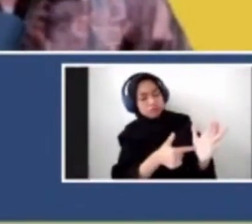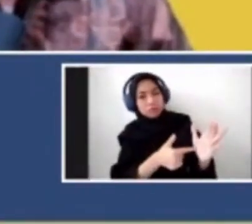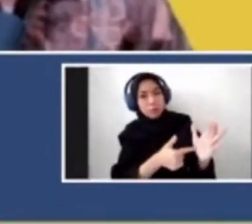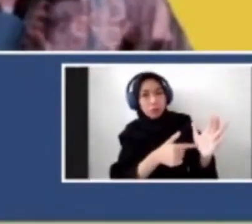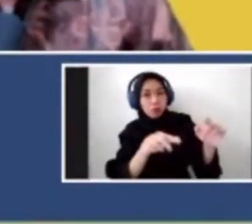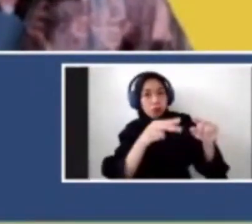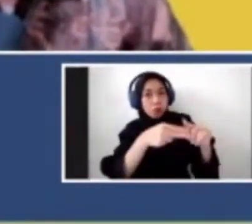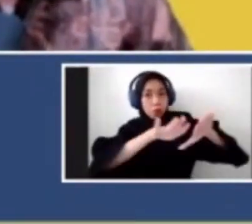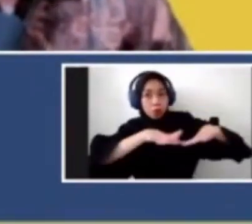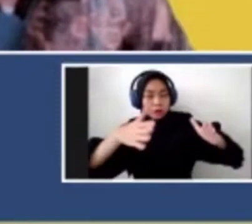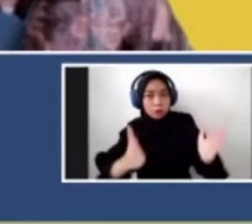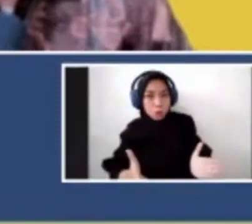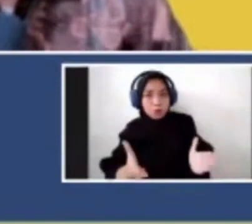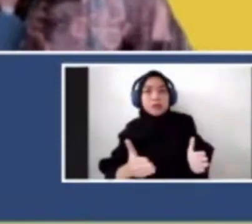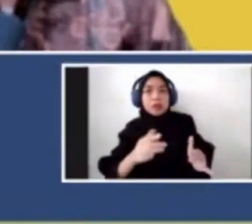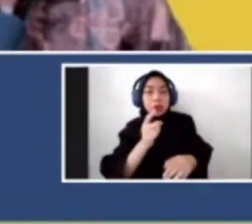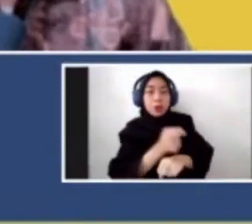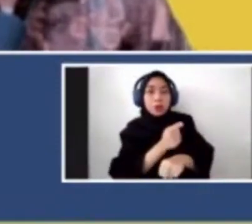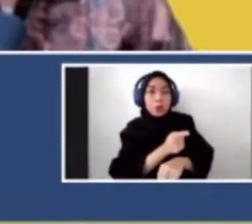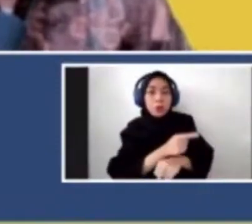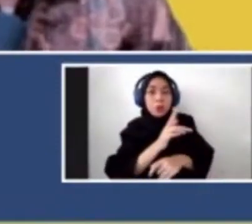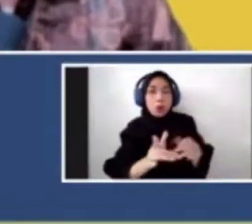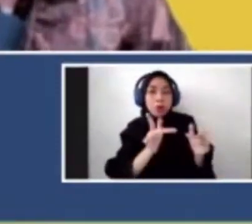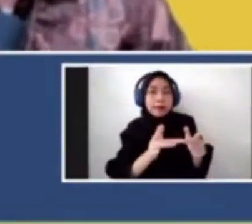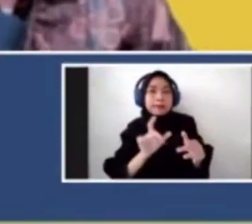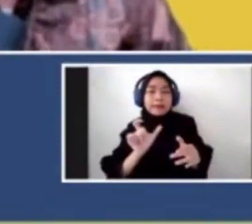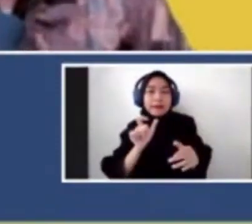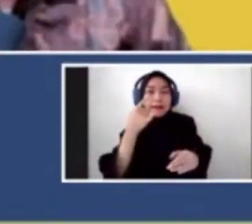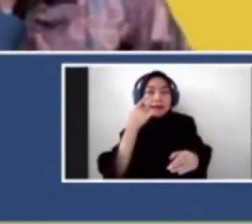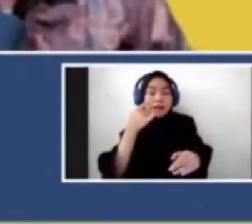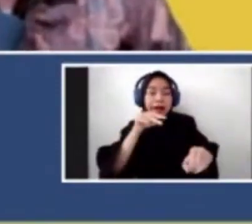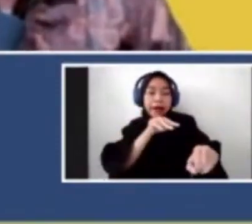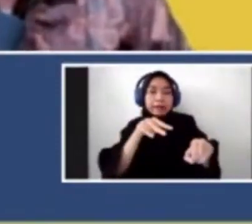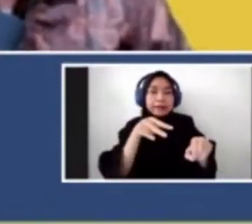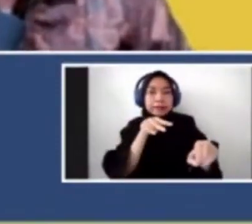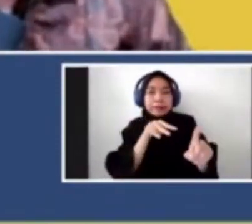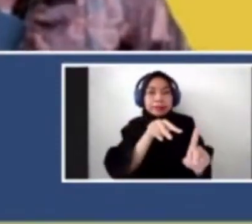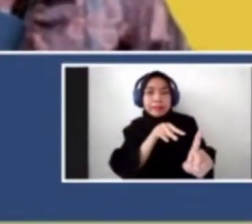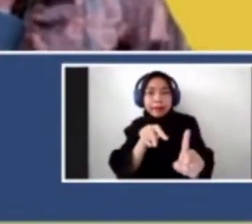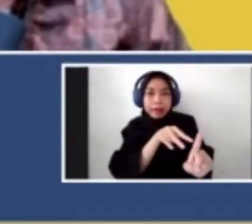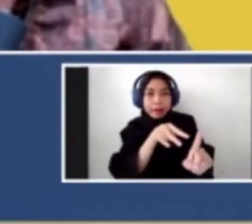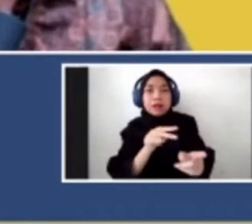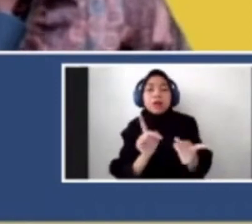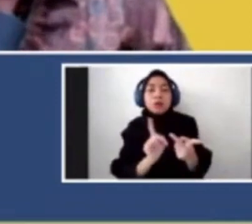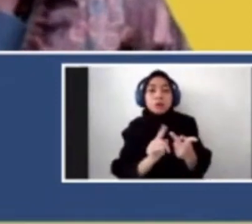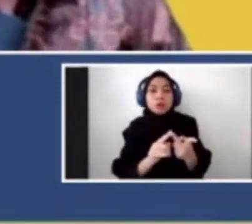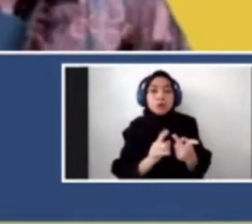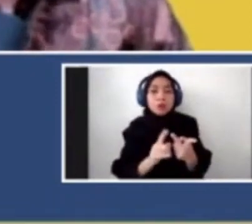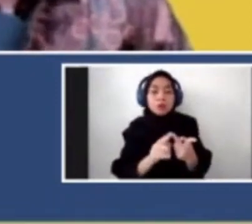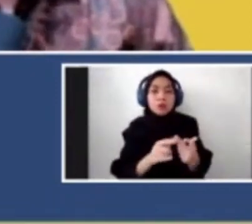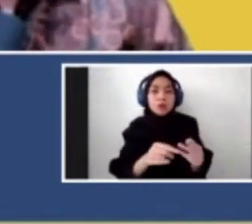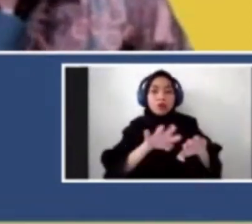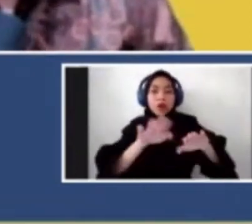an online shop using eye tracking device. I'm also developing a light and easily assemble furniture right now